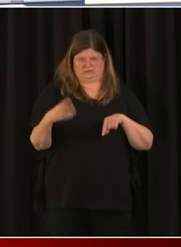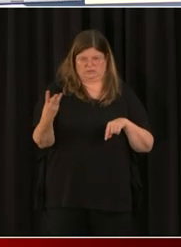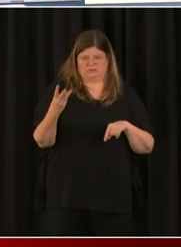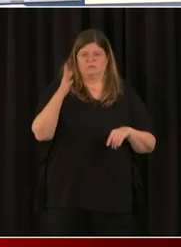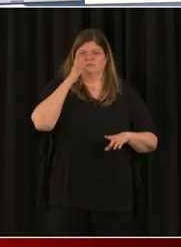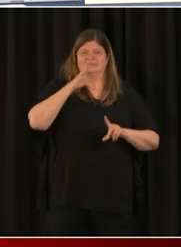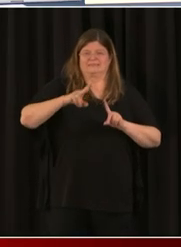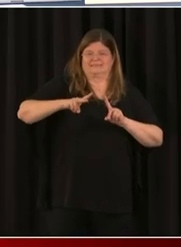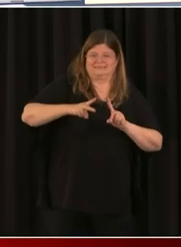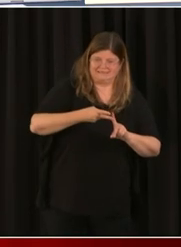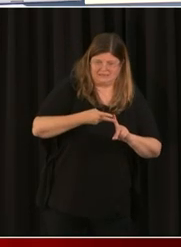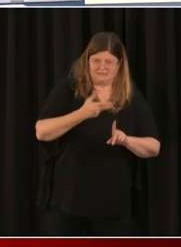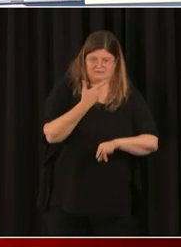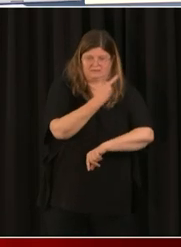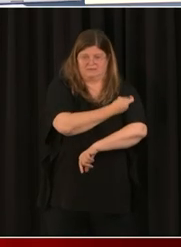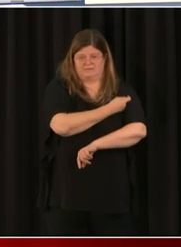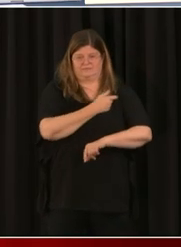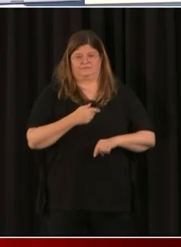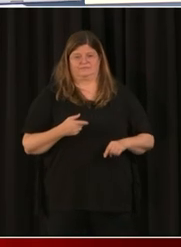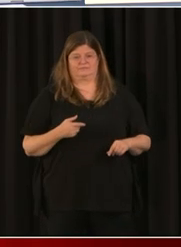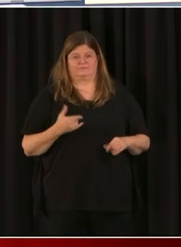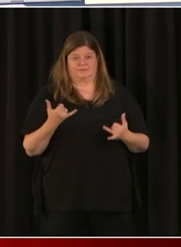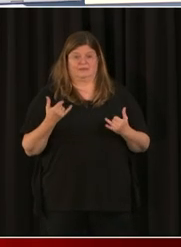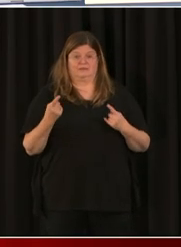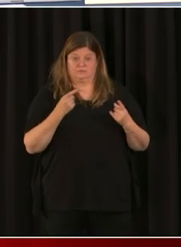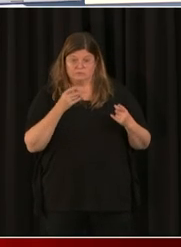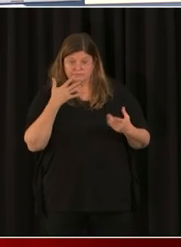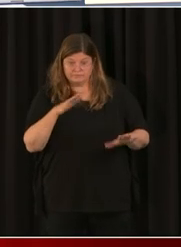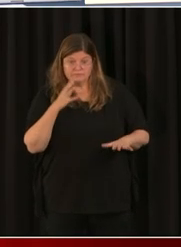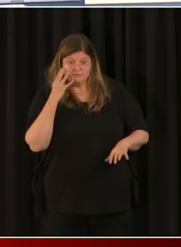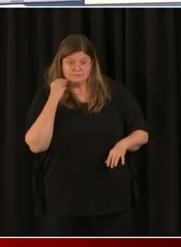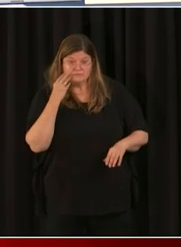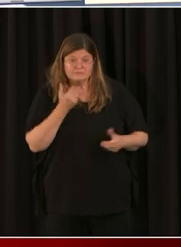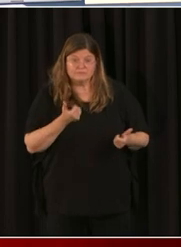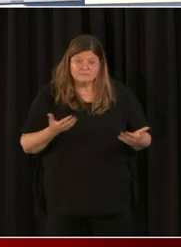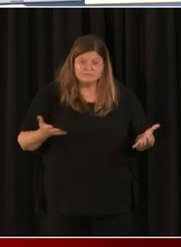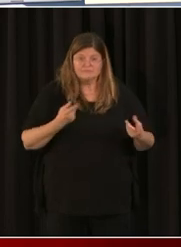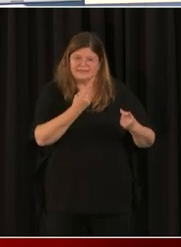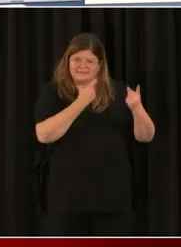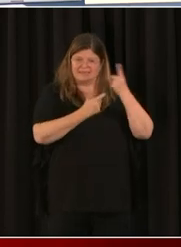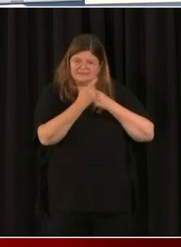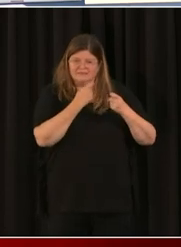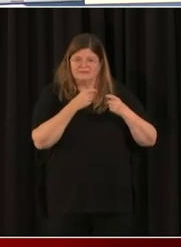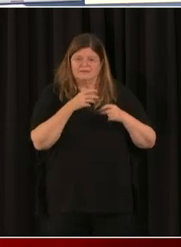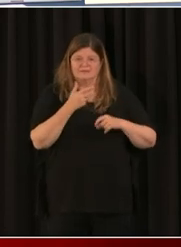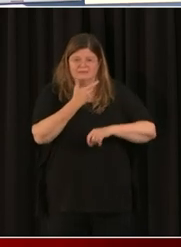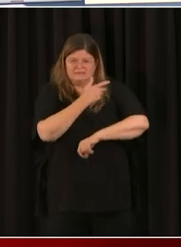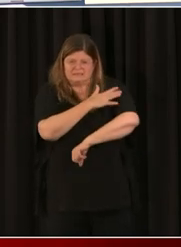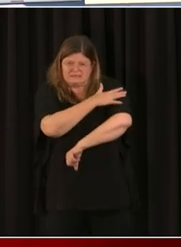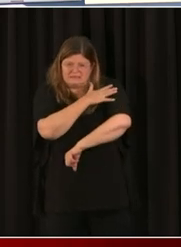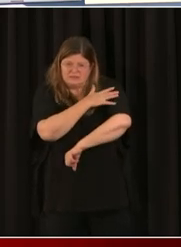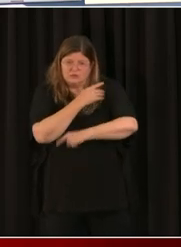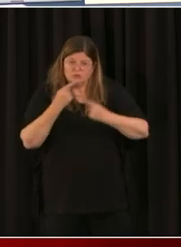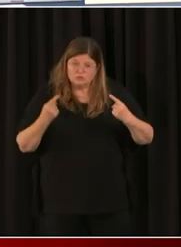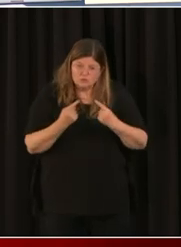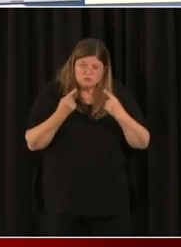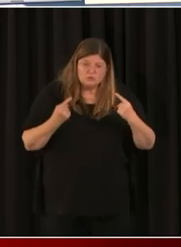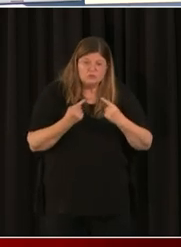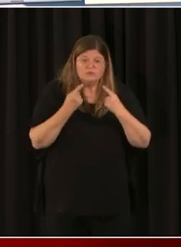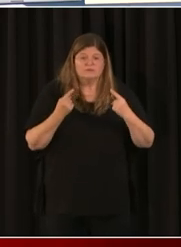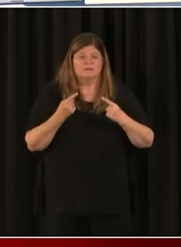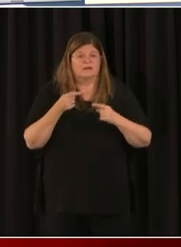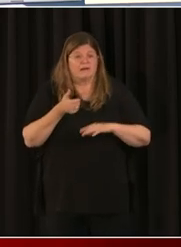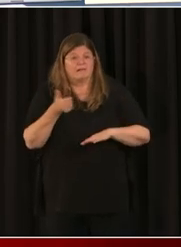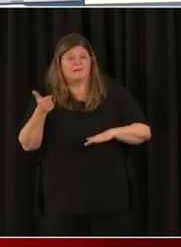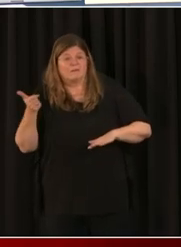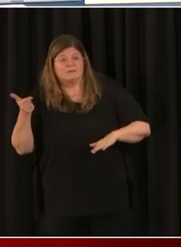and it asked me a series of questions in terms of if I'm experiencing anything, including the injection site soreness, if I